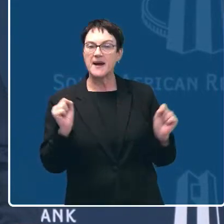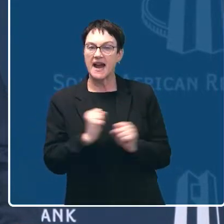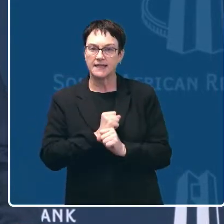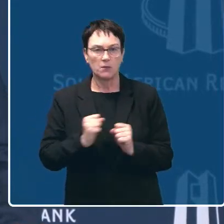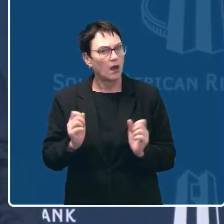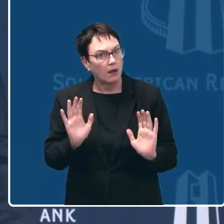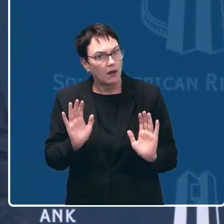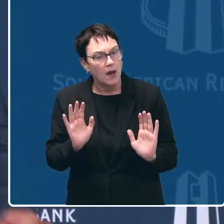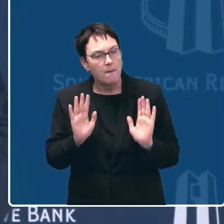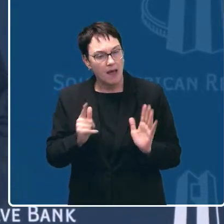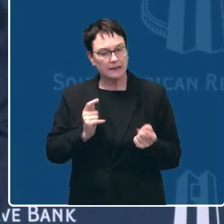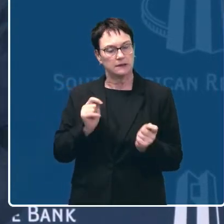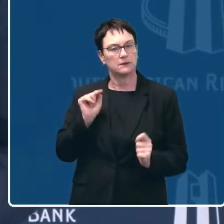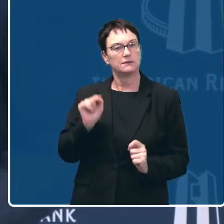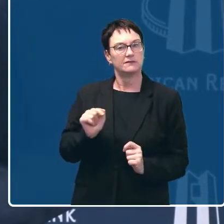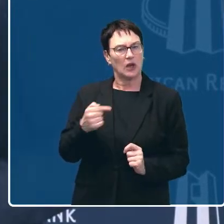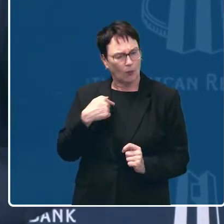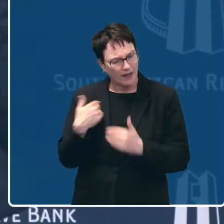where we